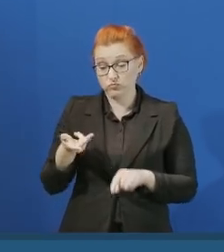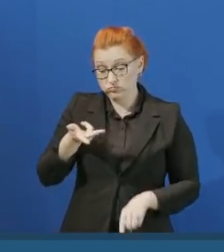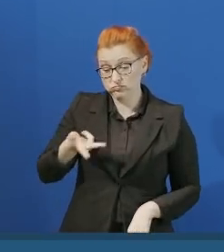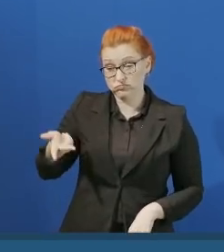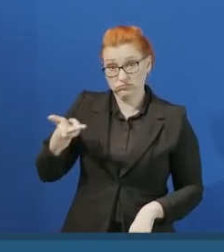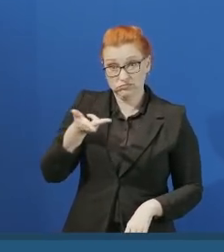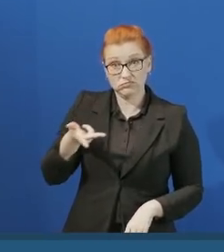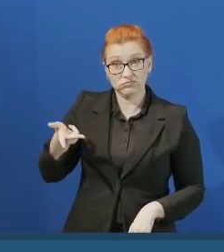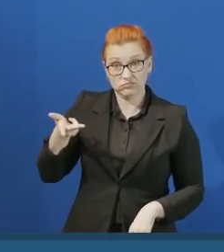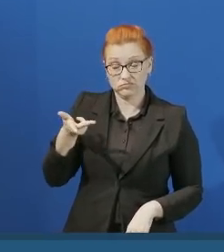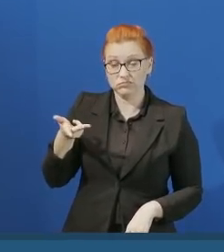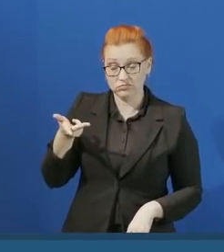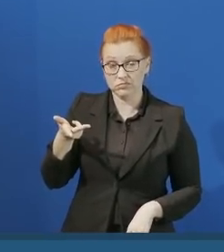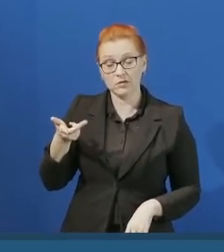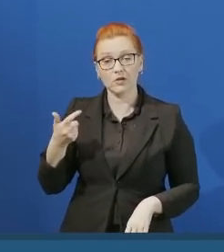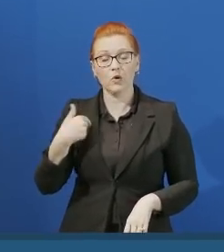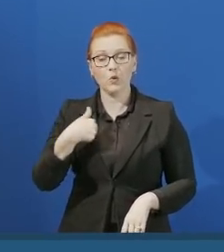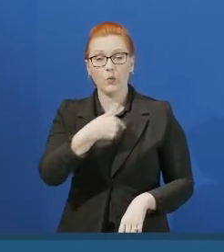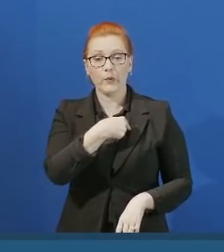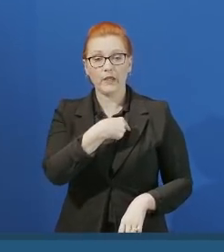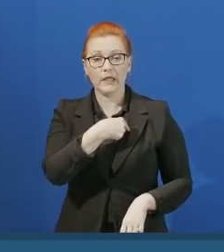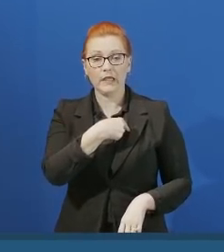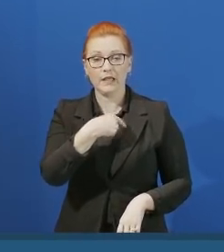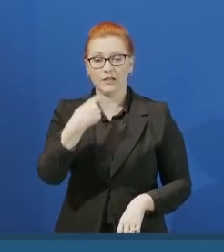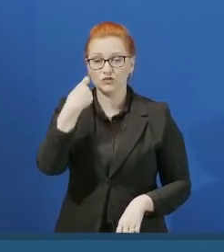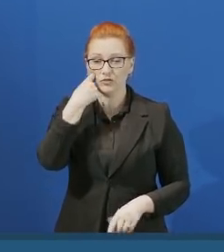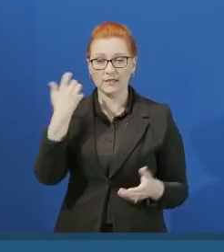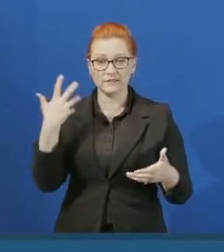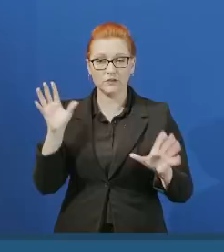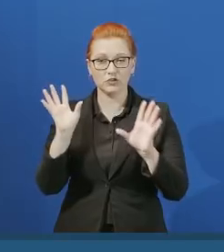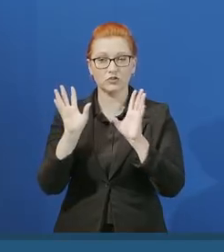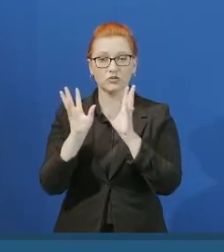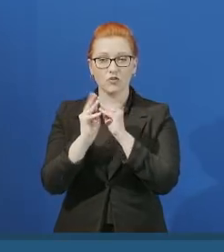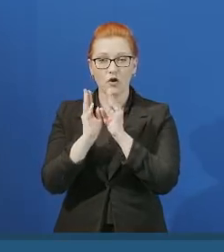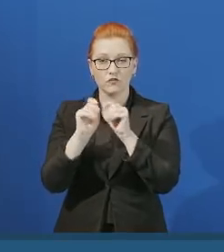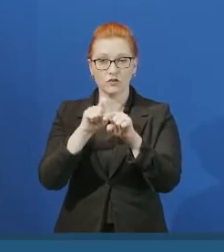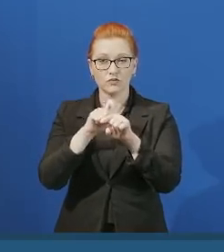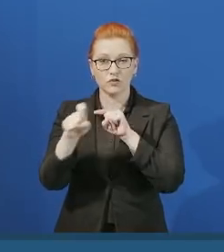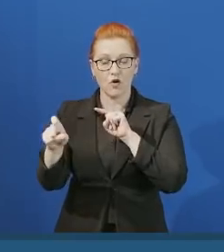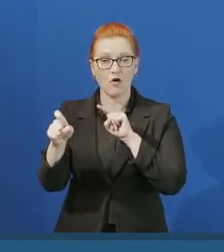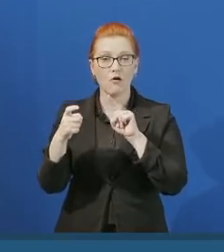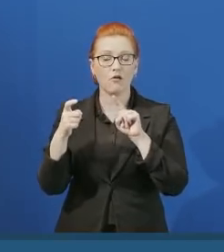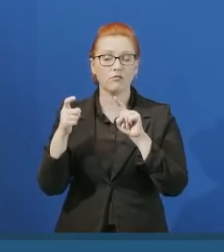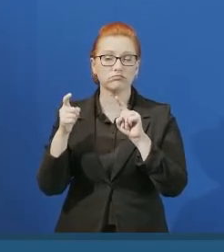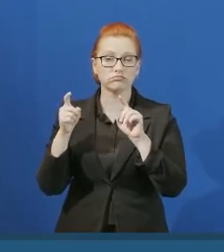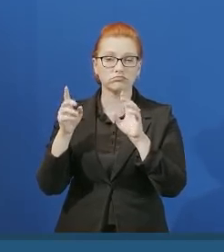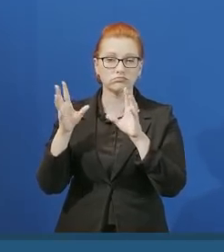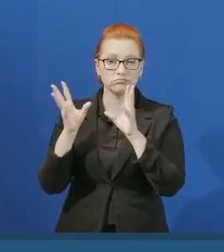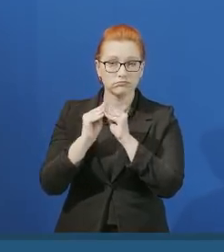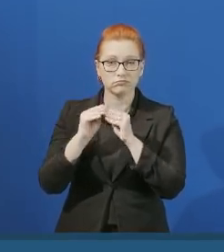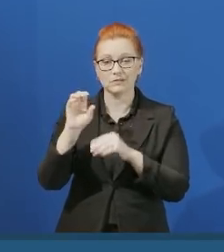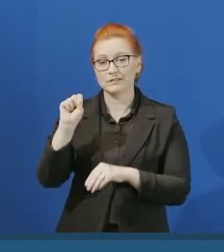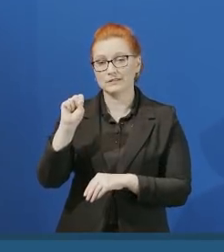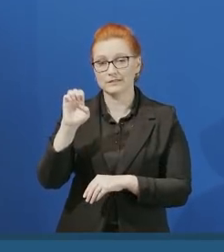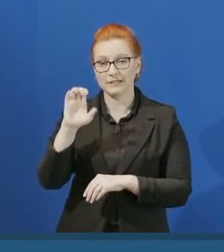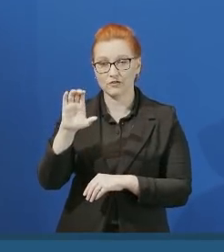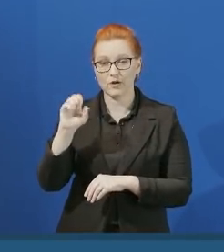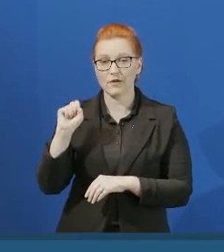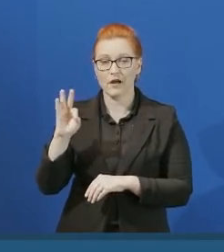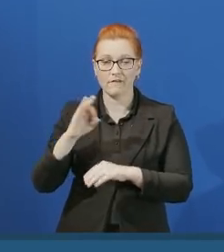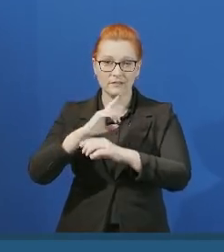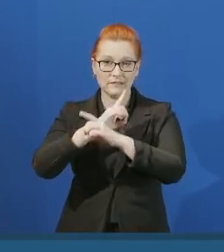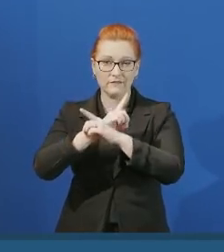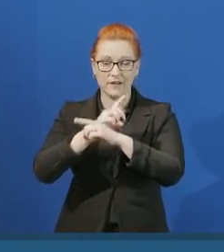General McGuire, we just got off a conference call with Secretary of Defense Mark Esper, who was